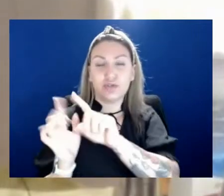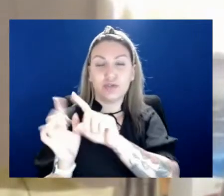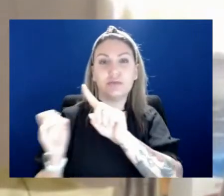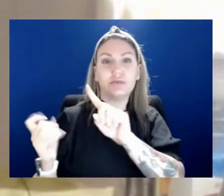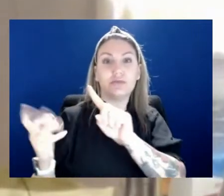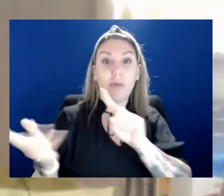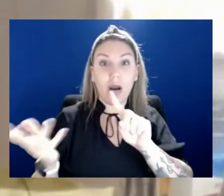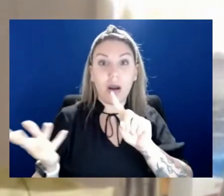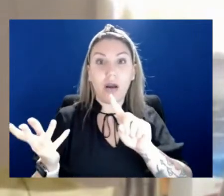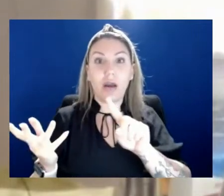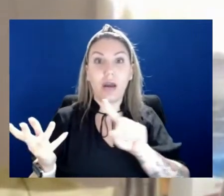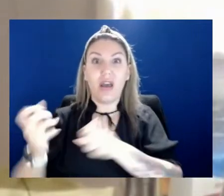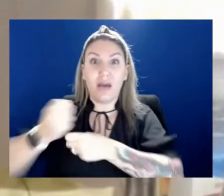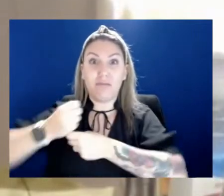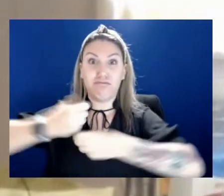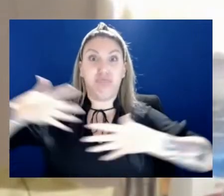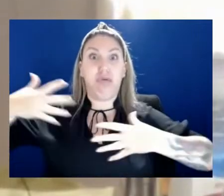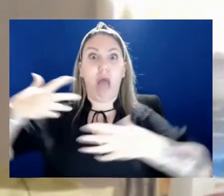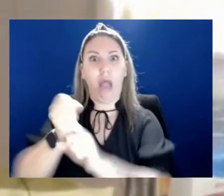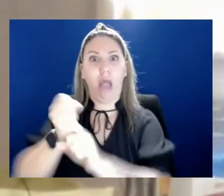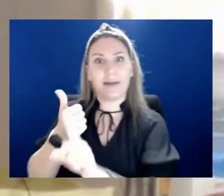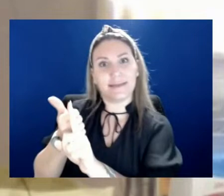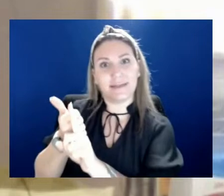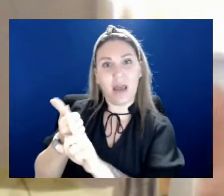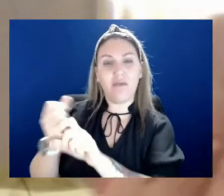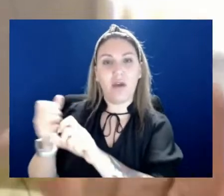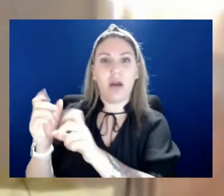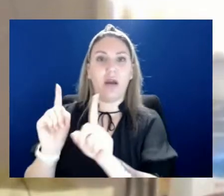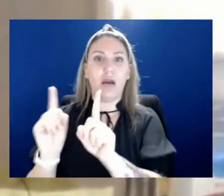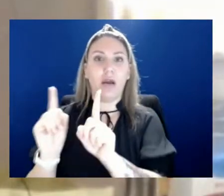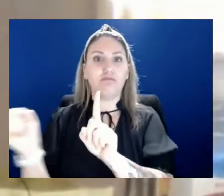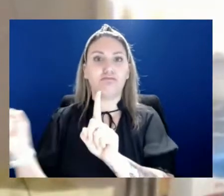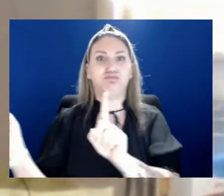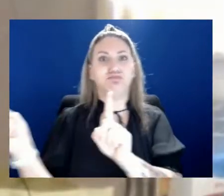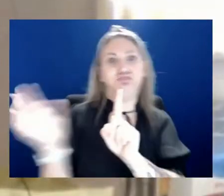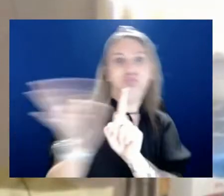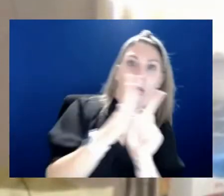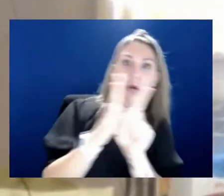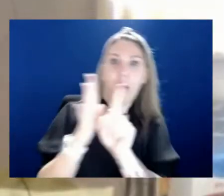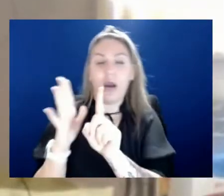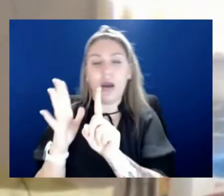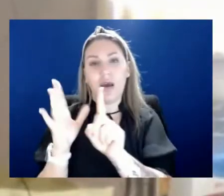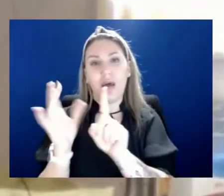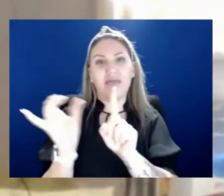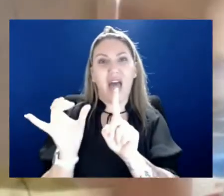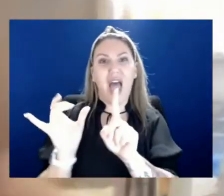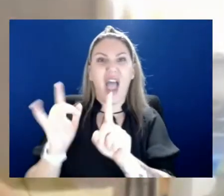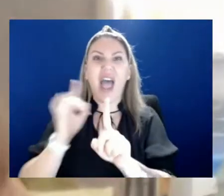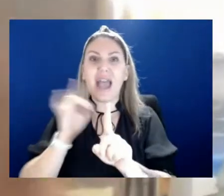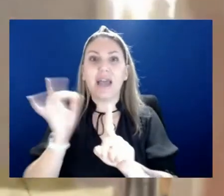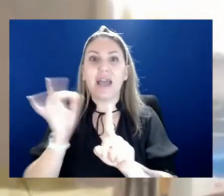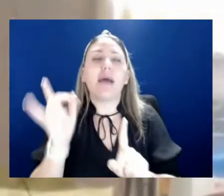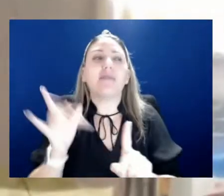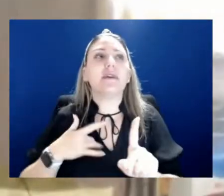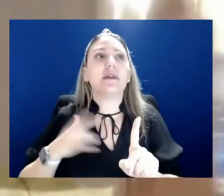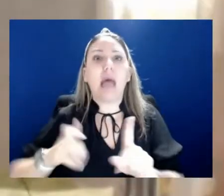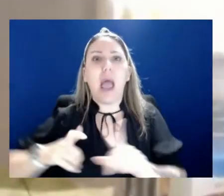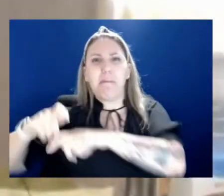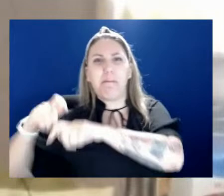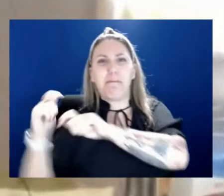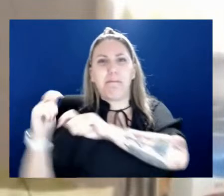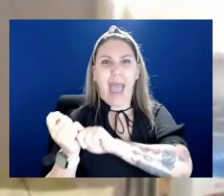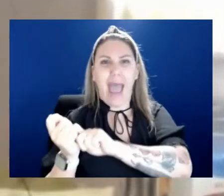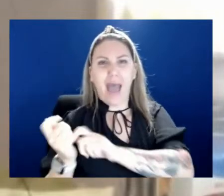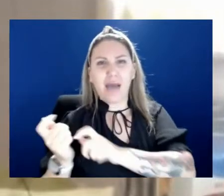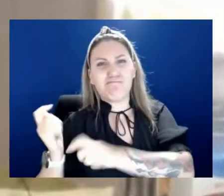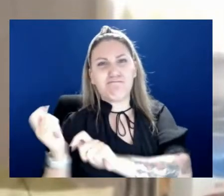the blast effect itself. And it literally is like getting hit with a baseball bat. It's a solid wall of